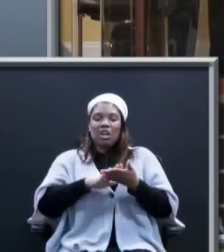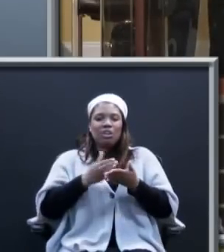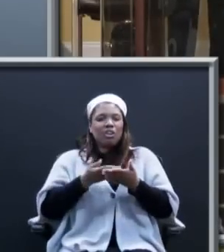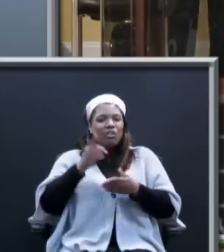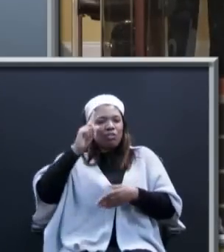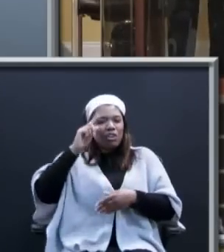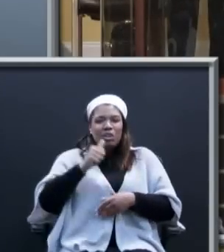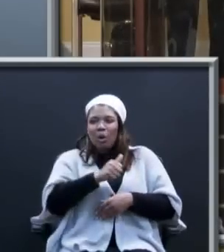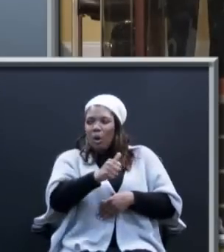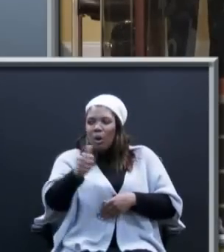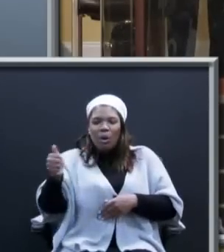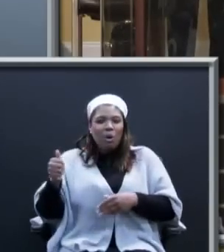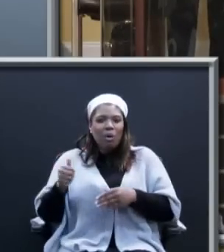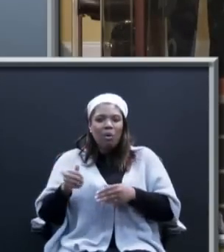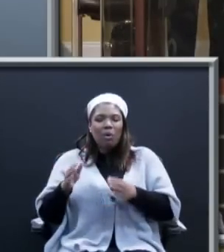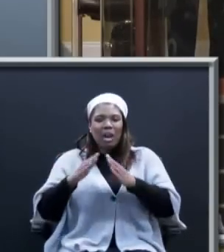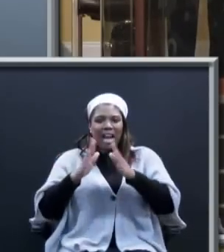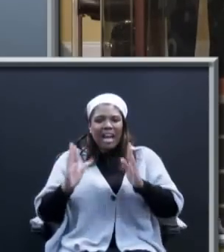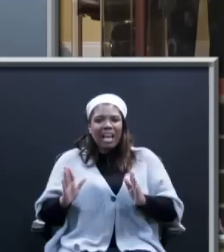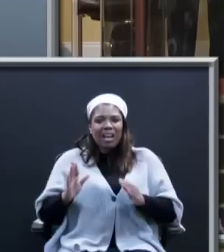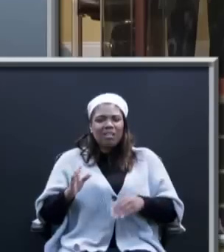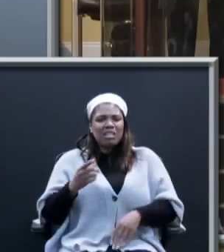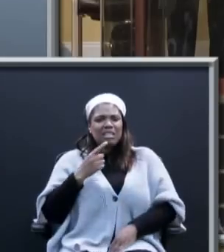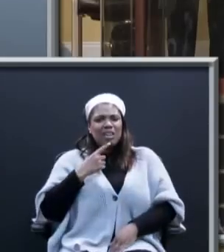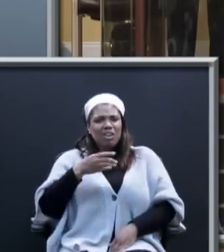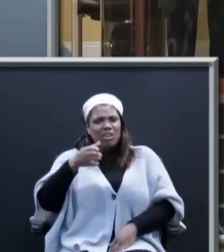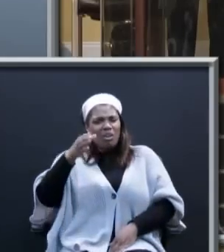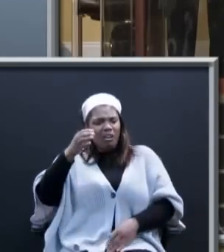husband? Tell your husband to go to the feast and eat.